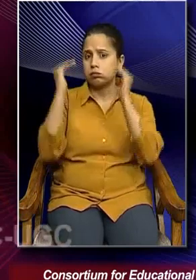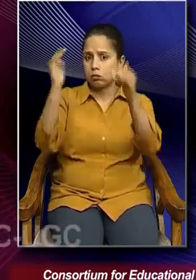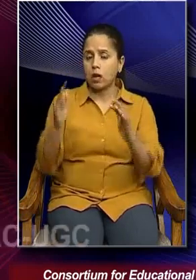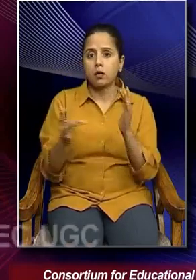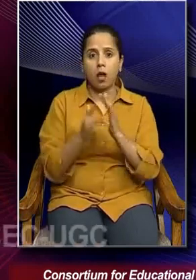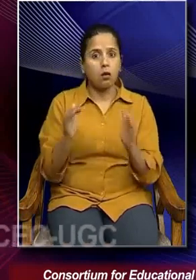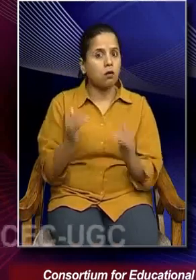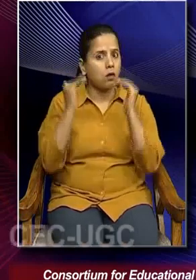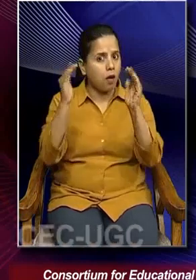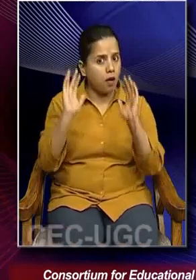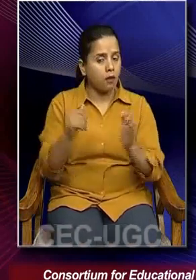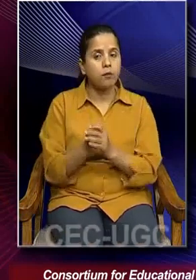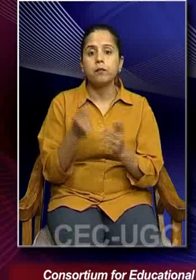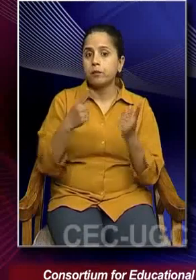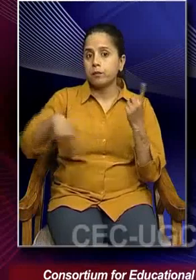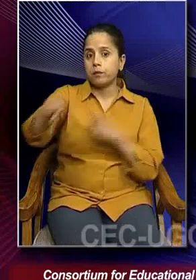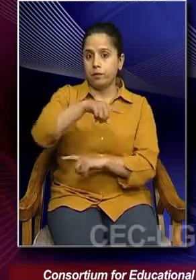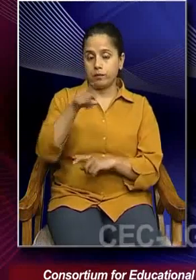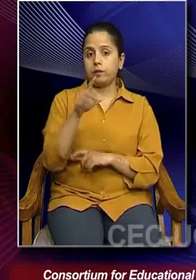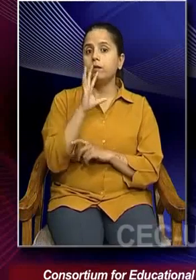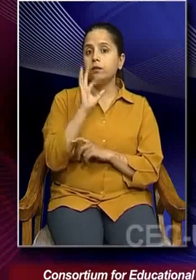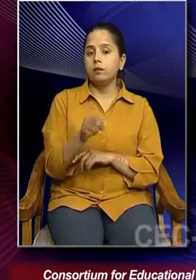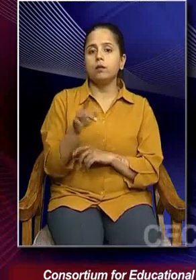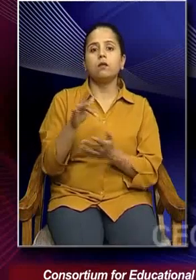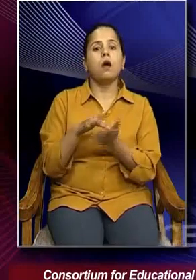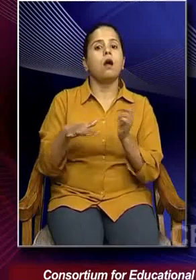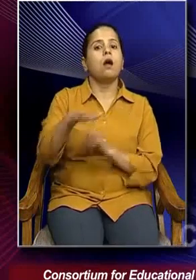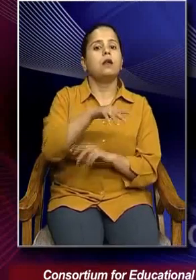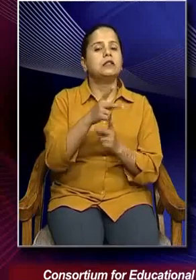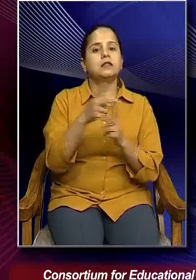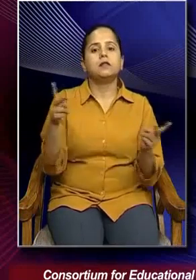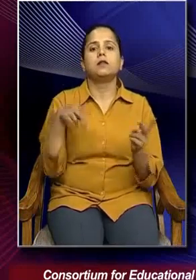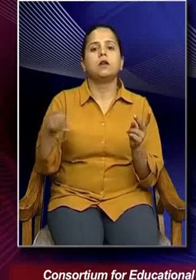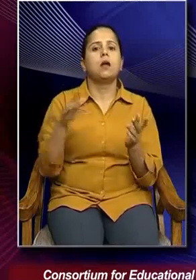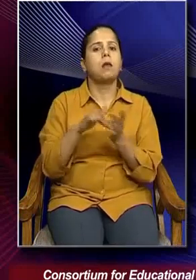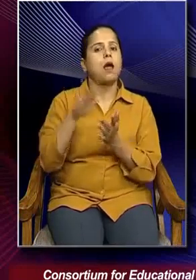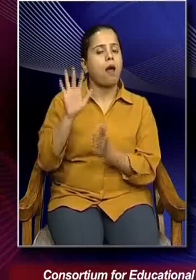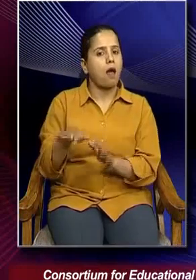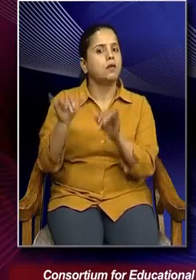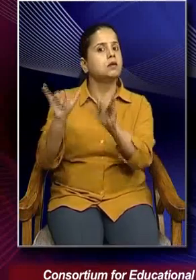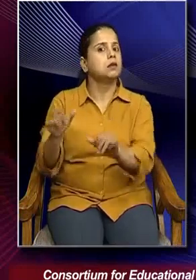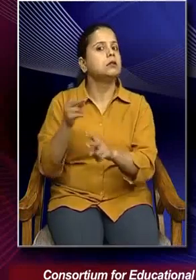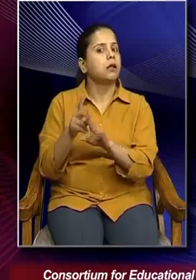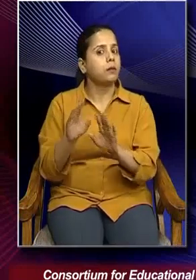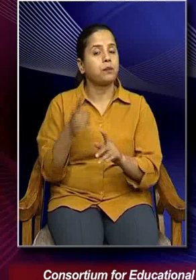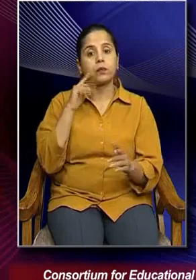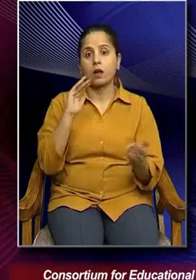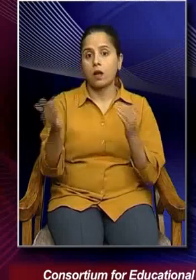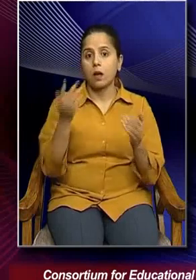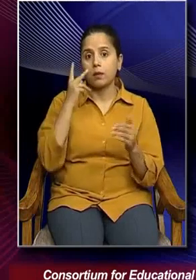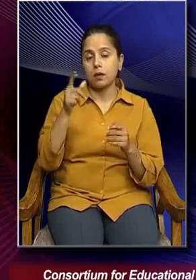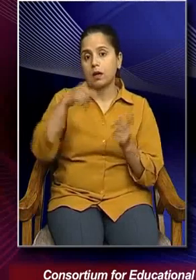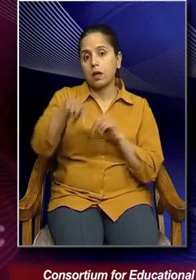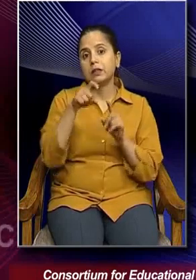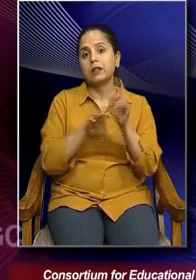very advanced, they were actually situated at a very different plane altogether, as compared to majority of the